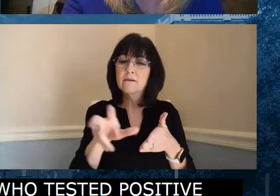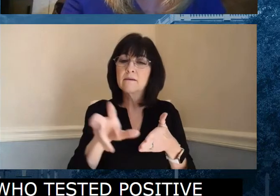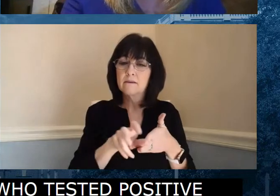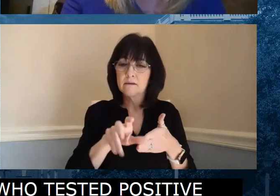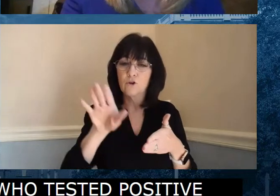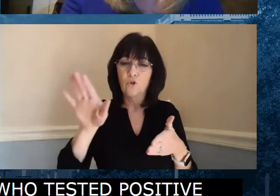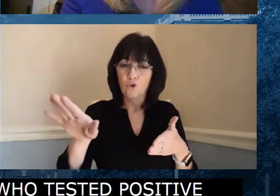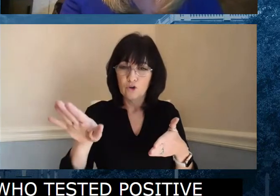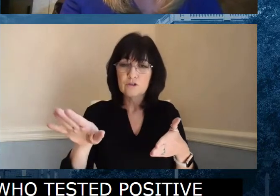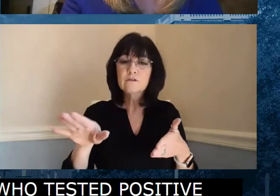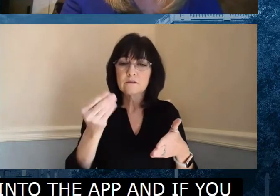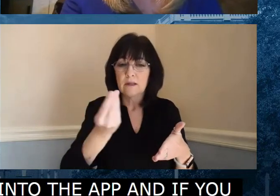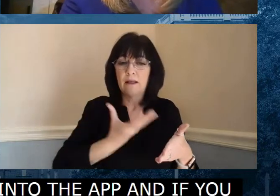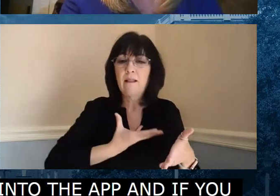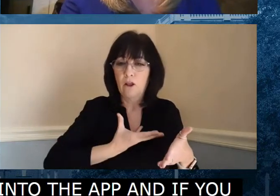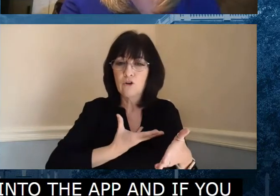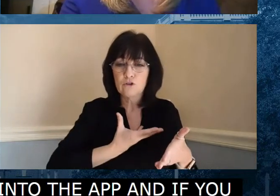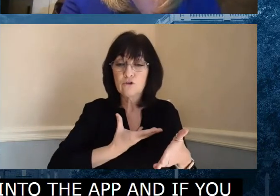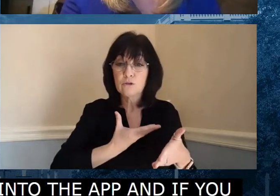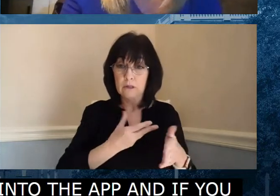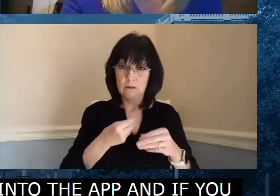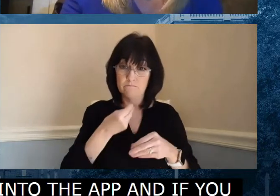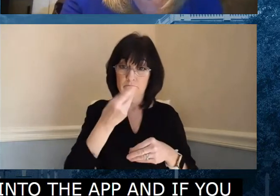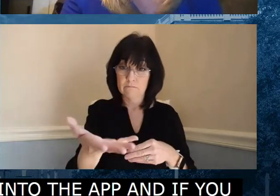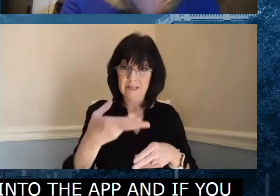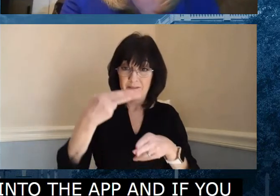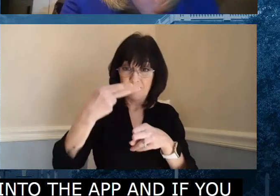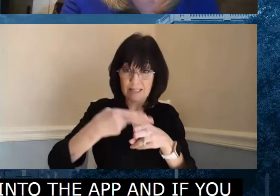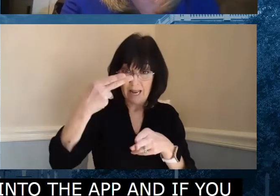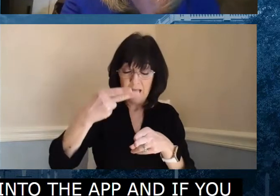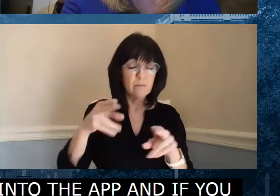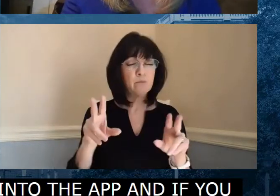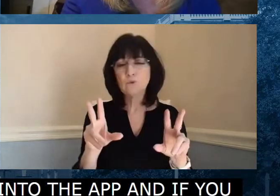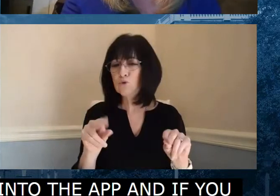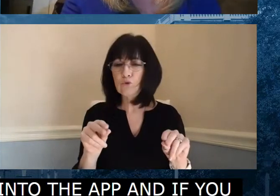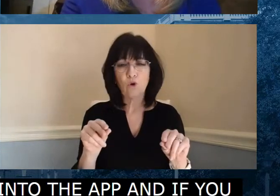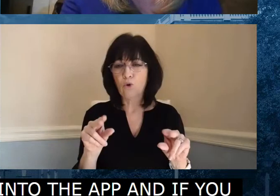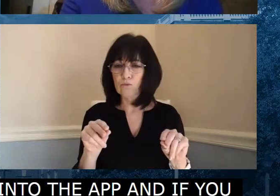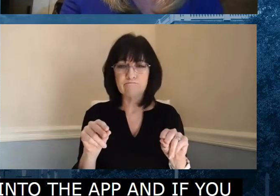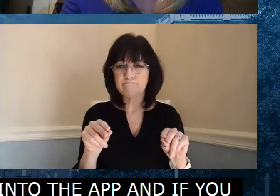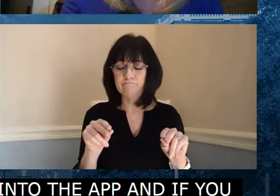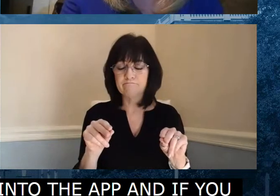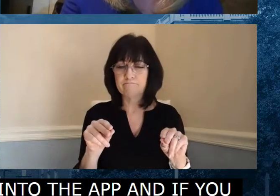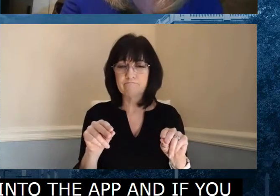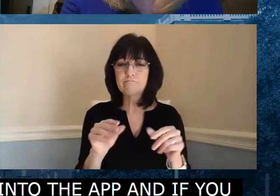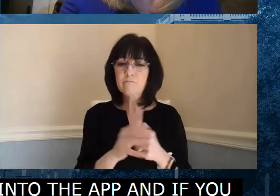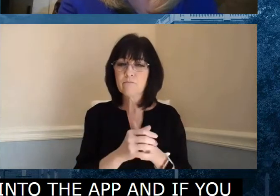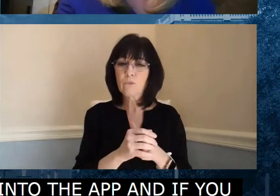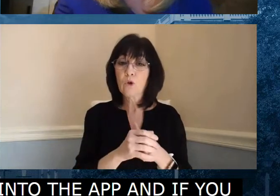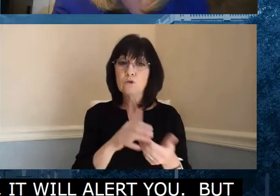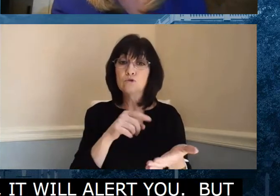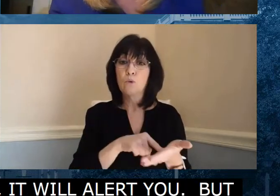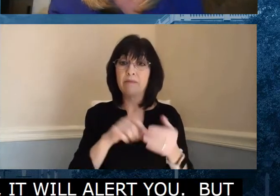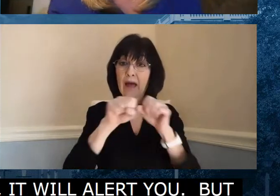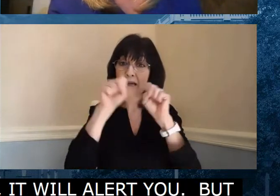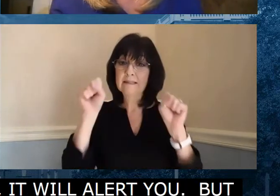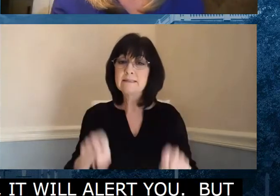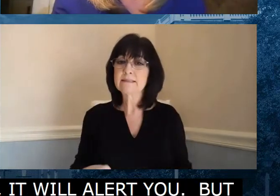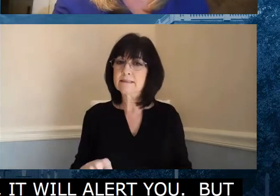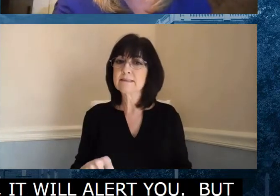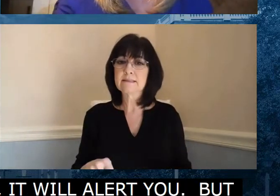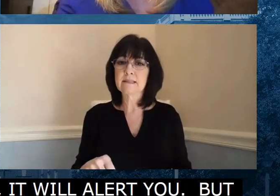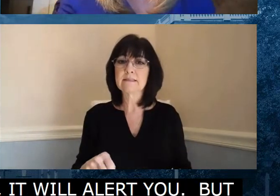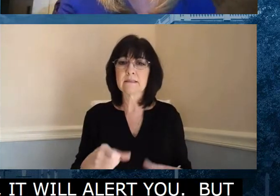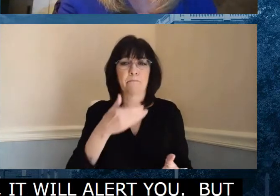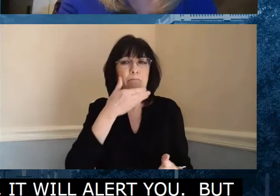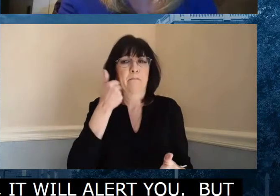you. But your identity won't be revealed, can't be revealed to anyone else. So this is a system that will work better the more people